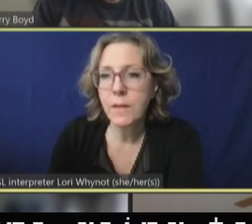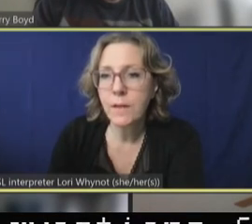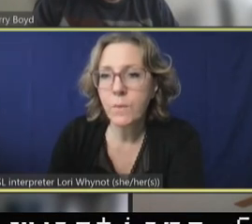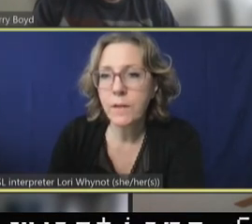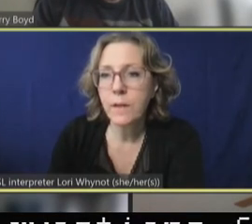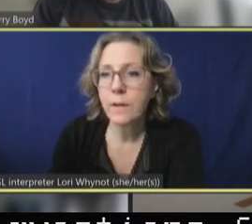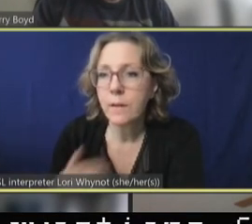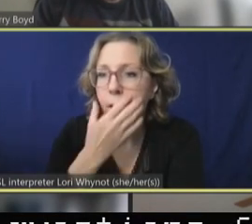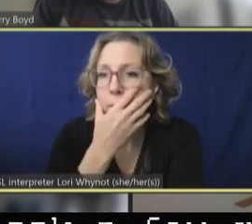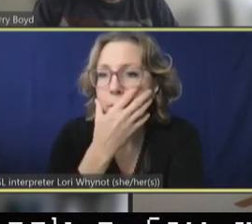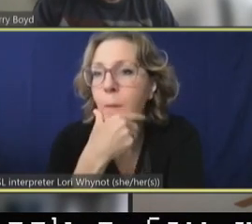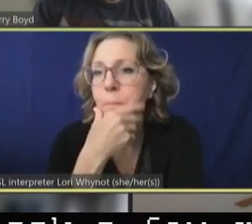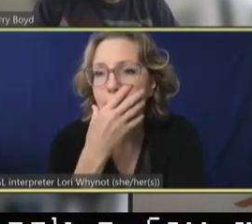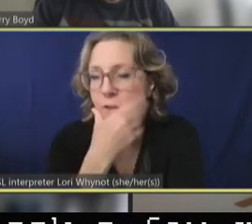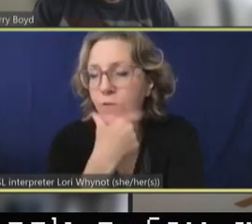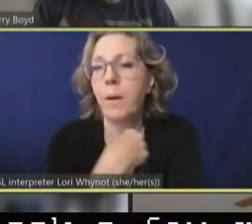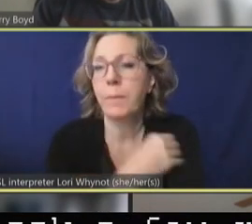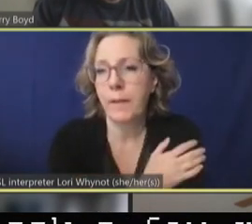questions, then